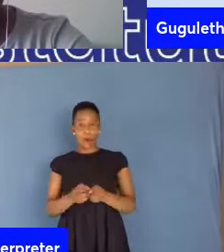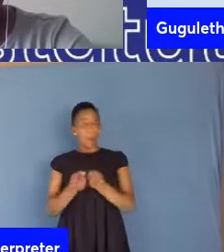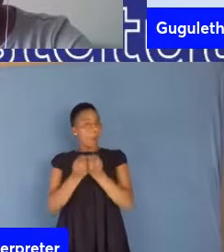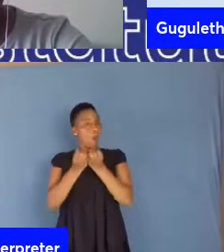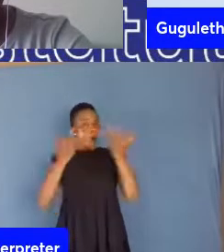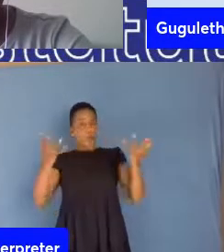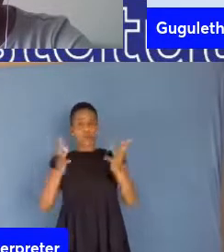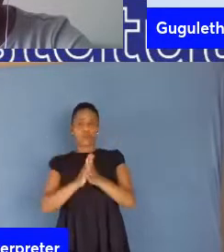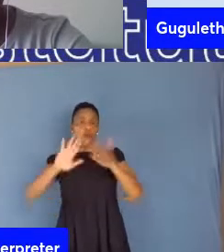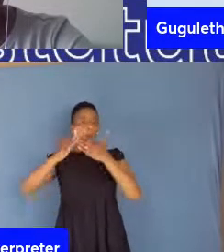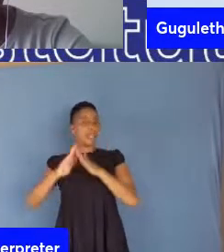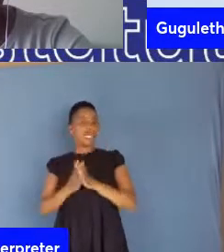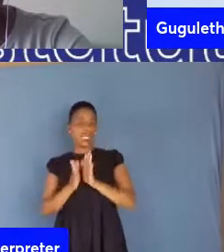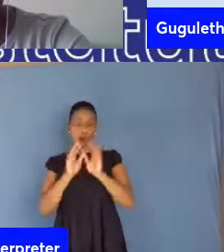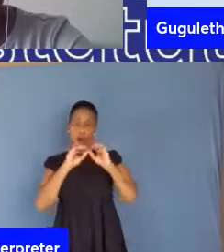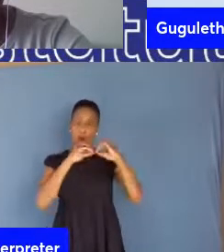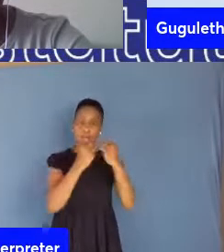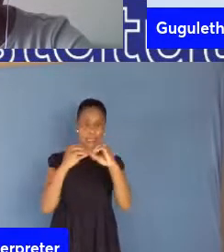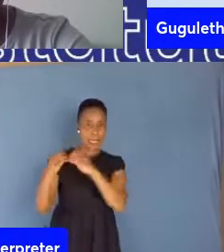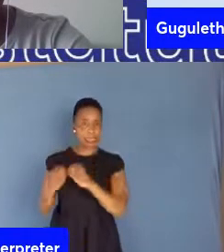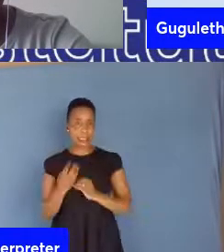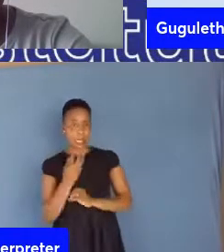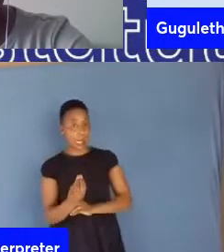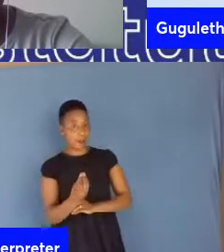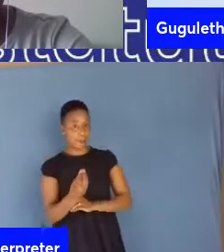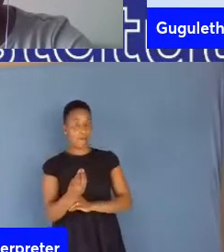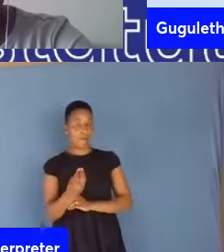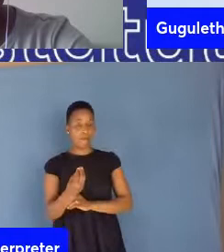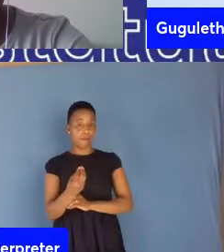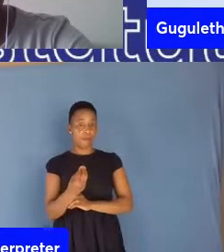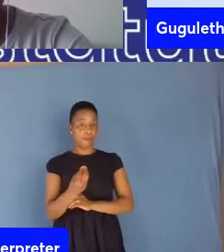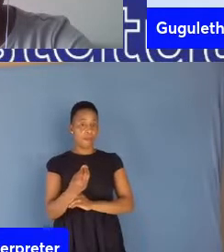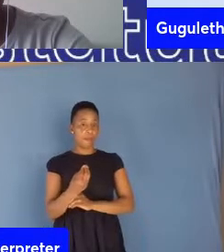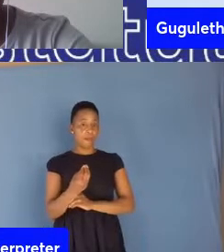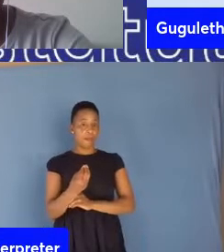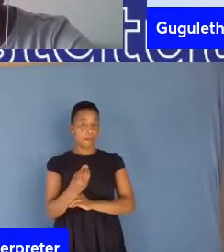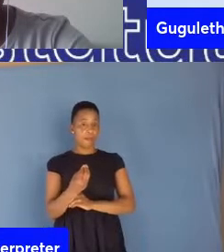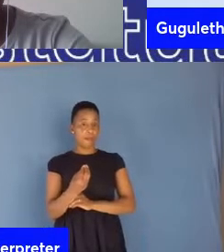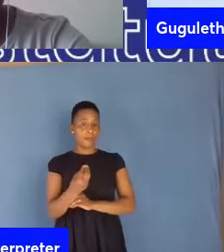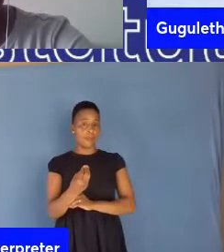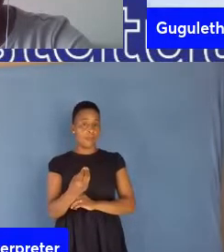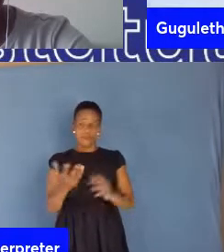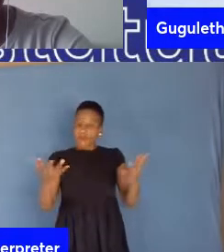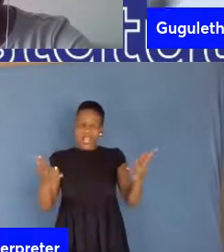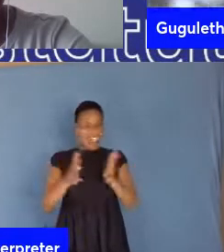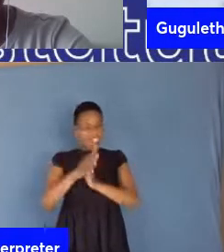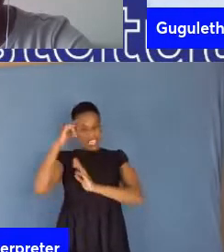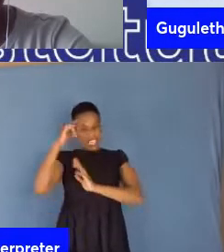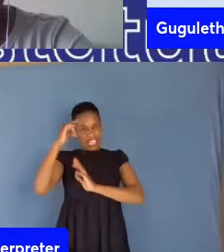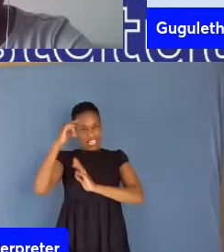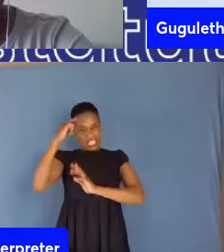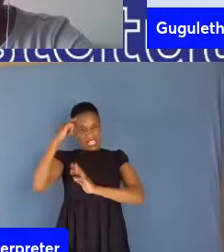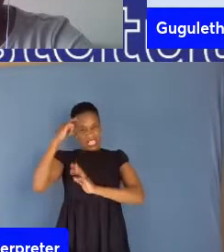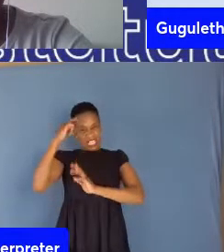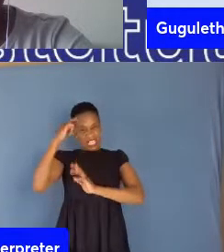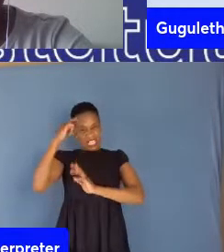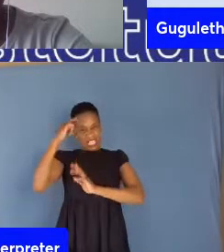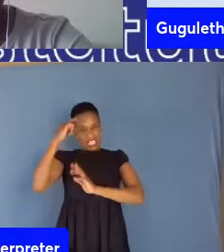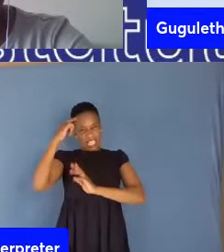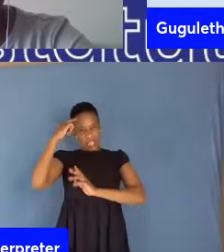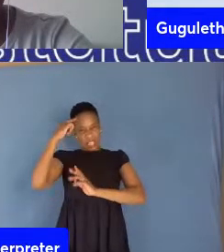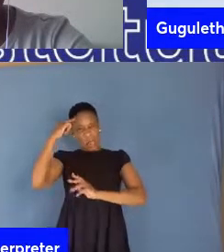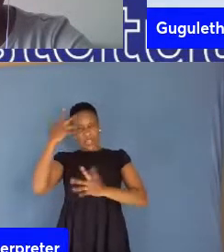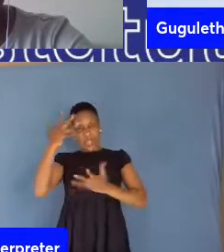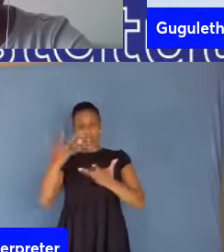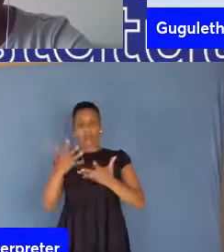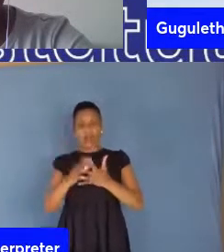community organizations that we have, they have, as much as you can think of our families as spaces that must protect us and the